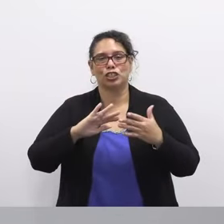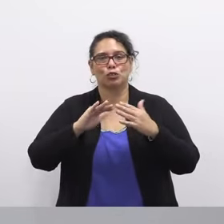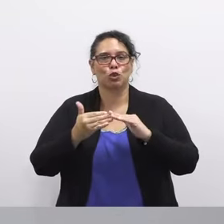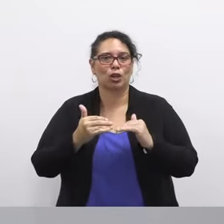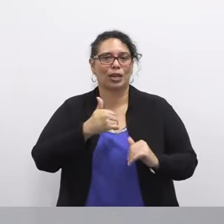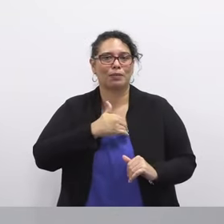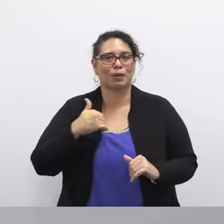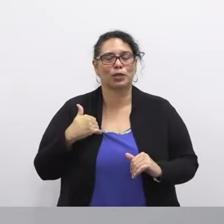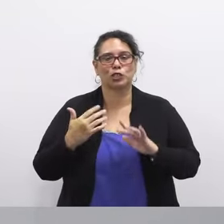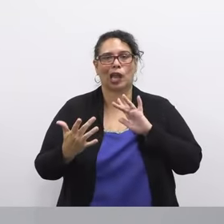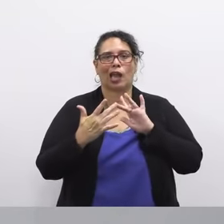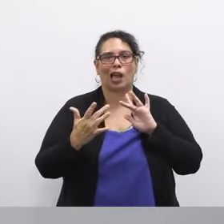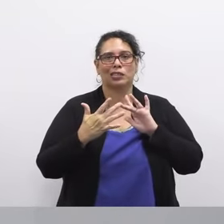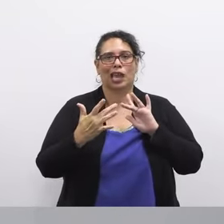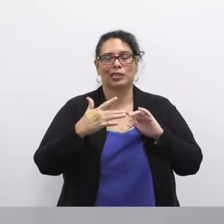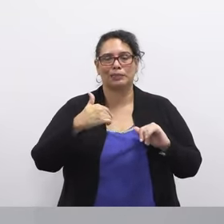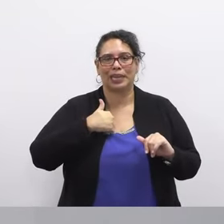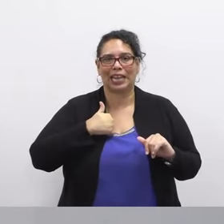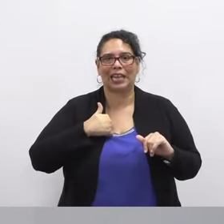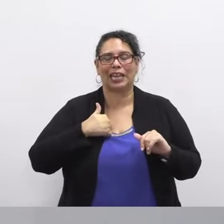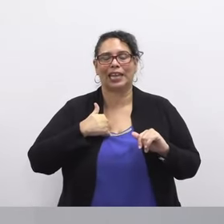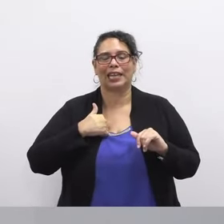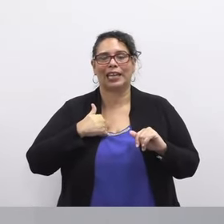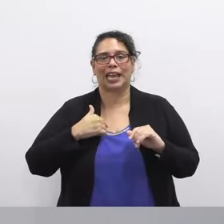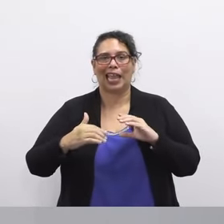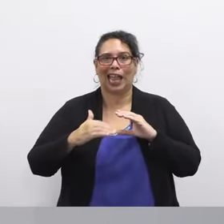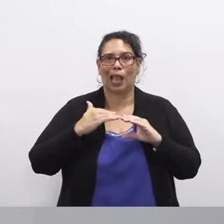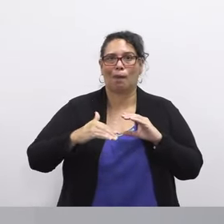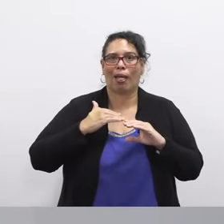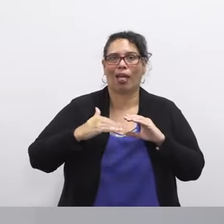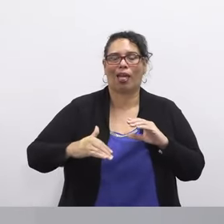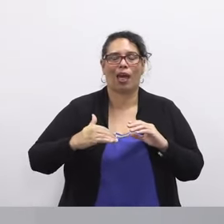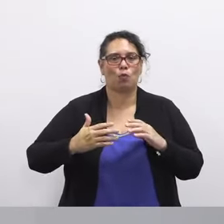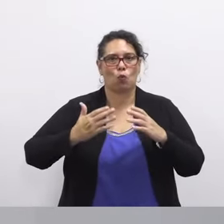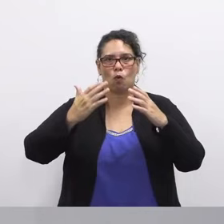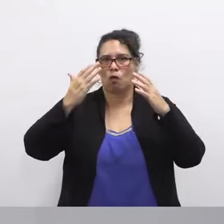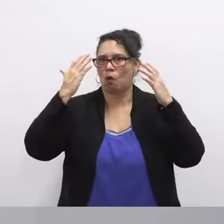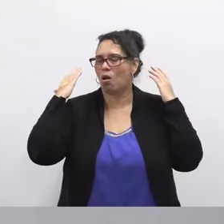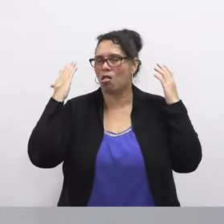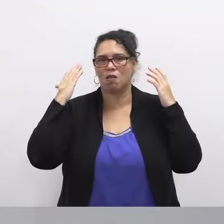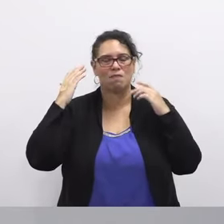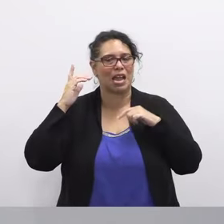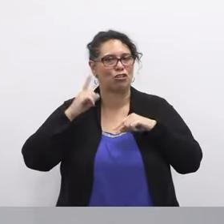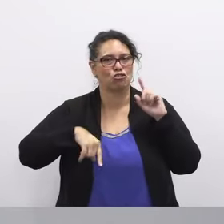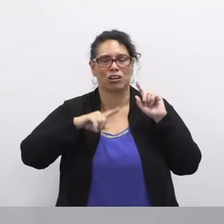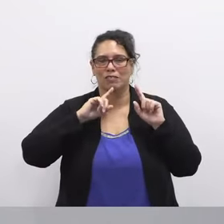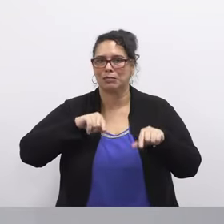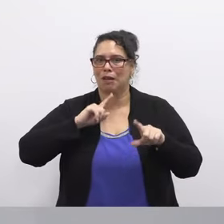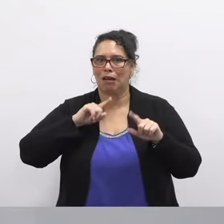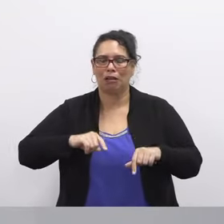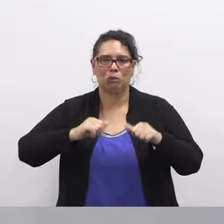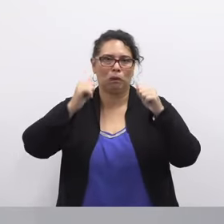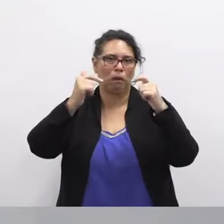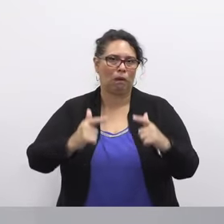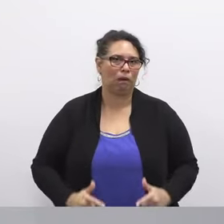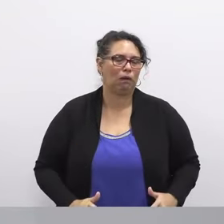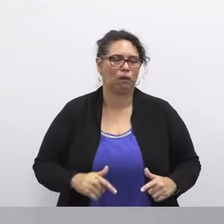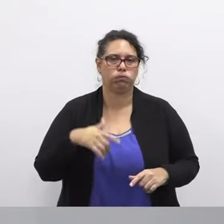that have reached out to me via email. Was just overwhelmed and could not respond to every single one of those